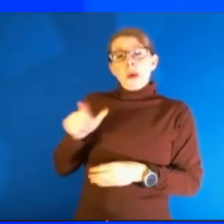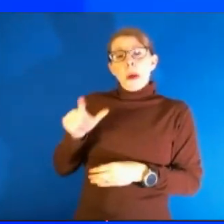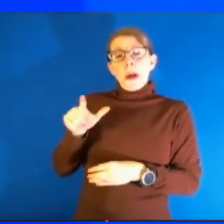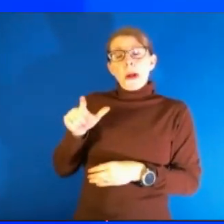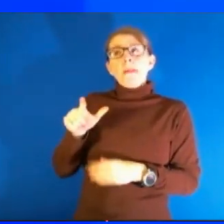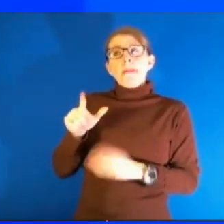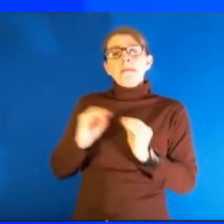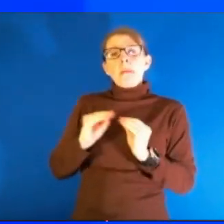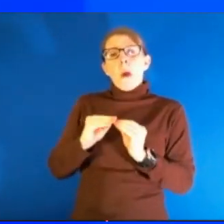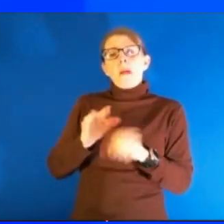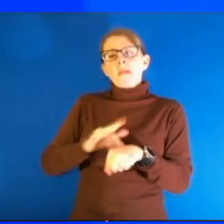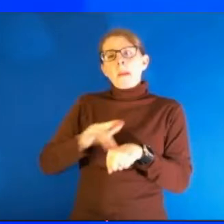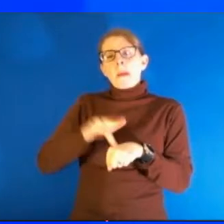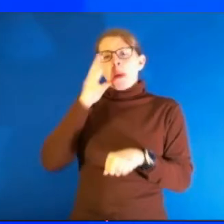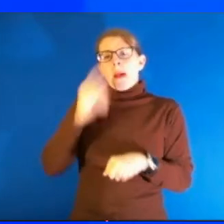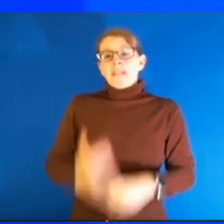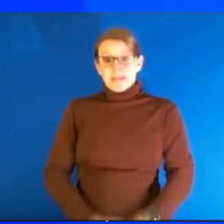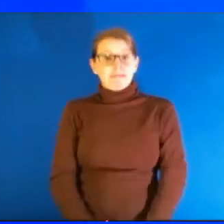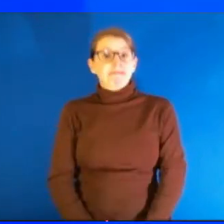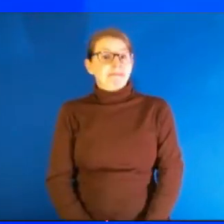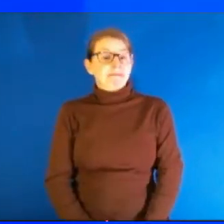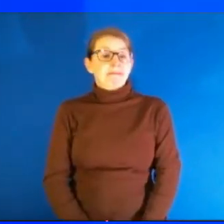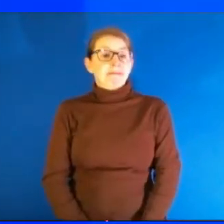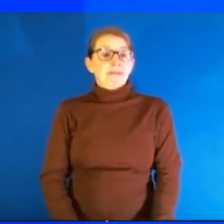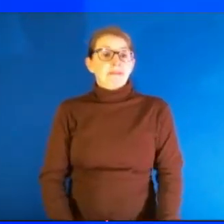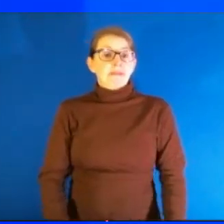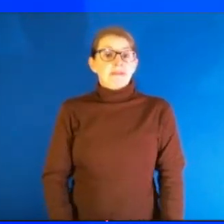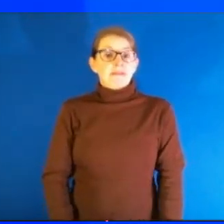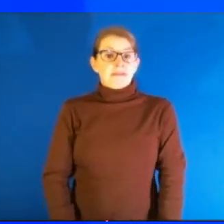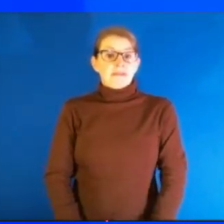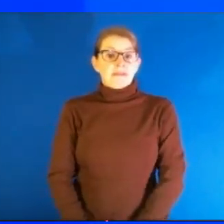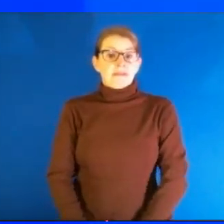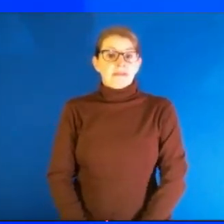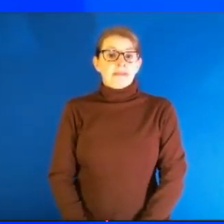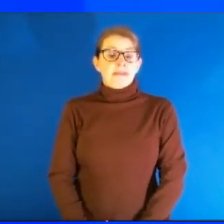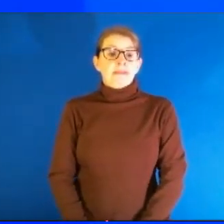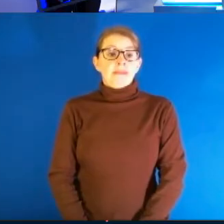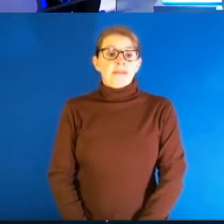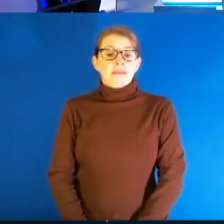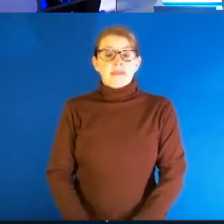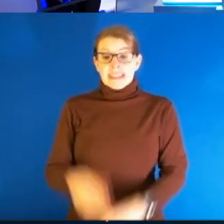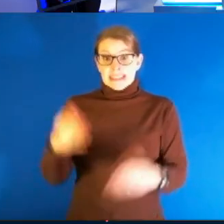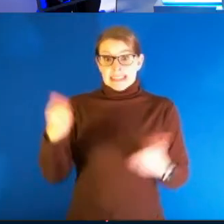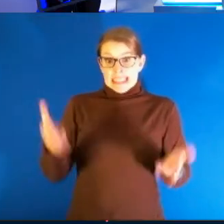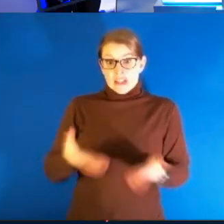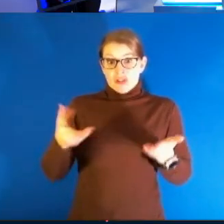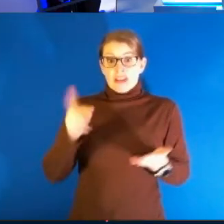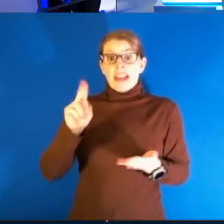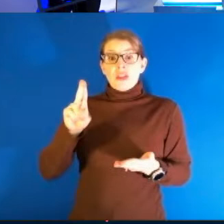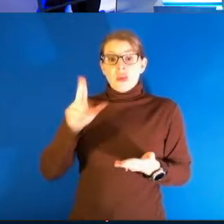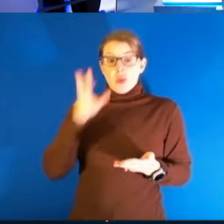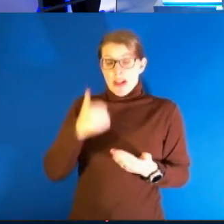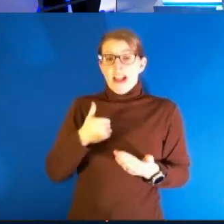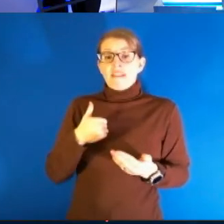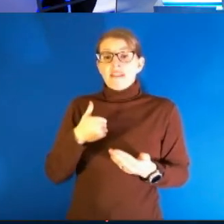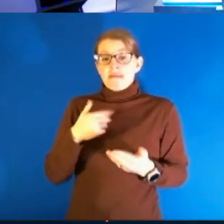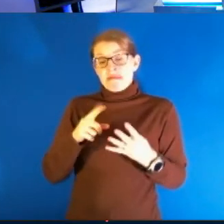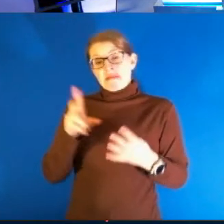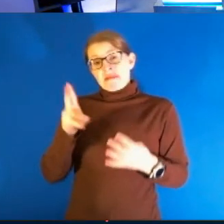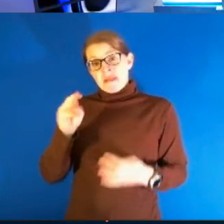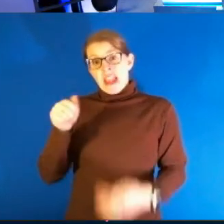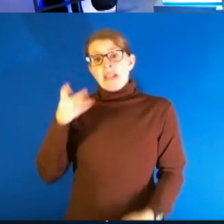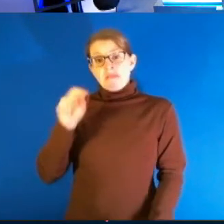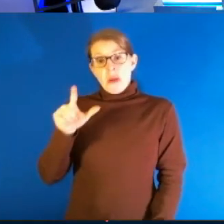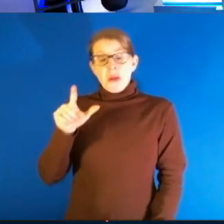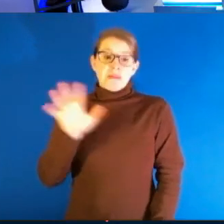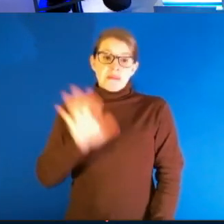able to have those drugs on our shelves here at the health system. And issues with supply, we talked about this last time you were on. This